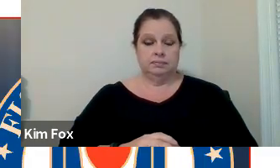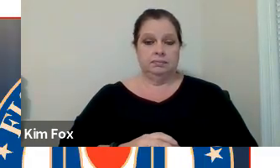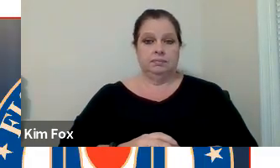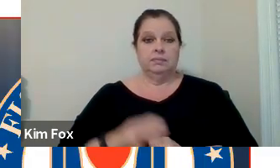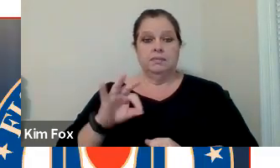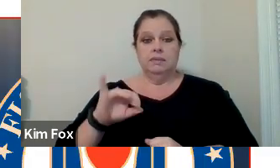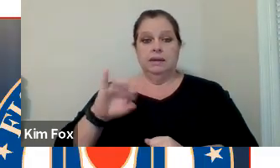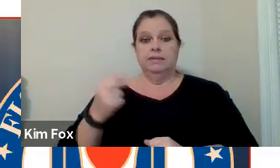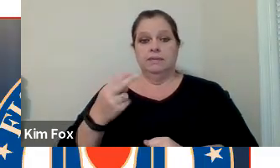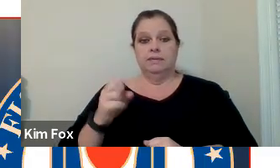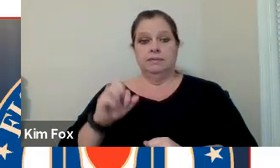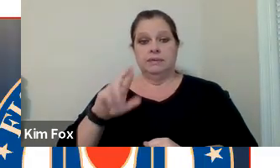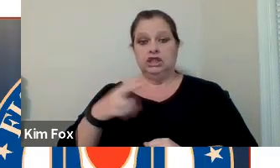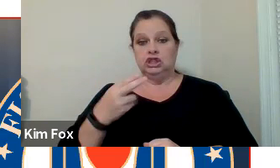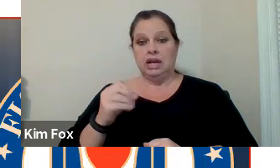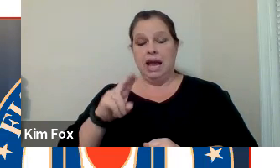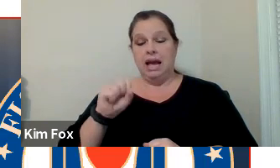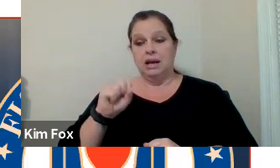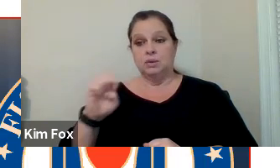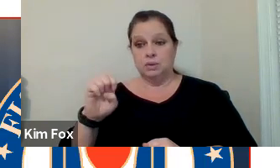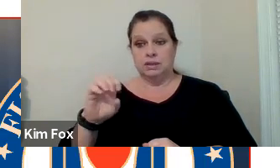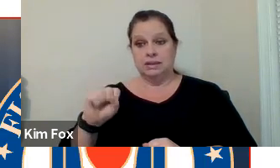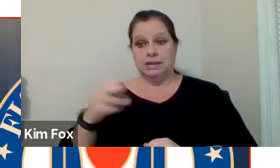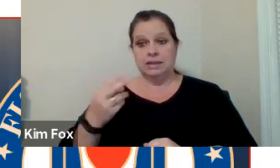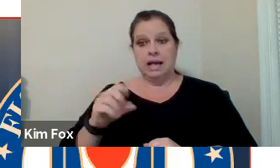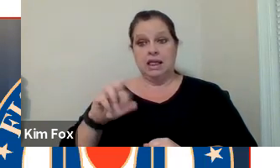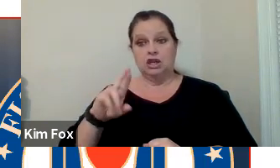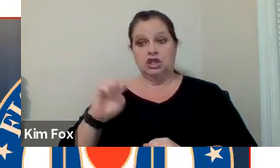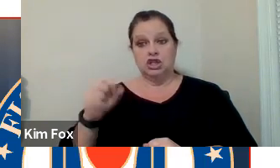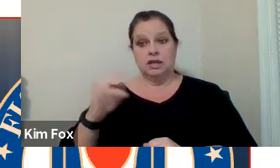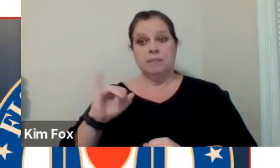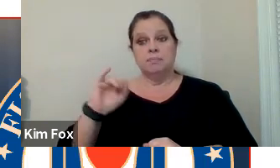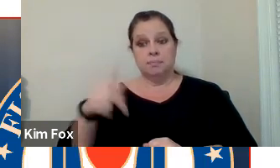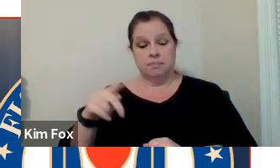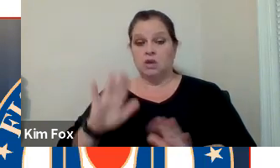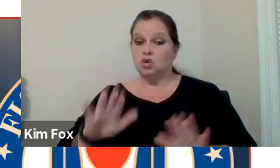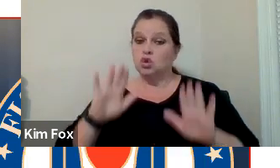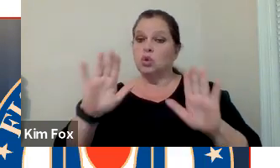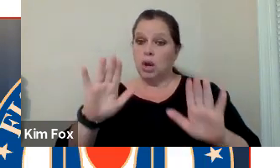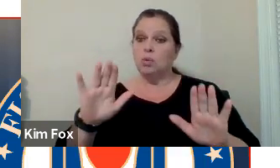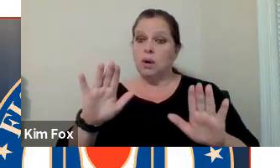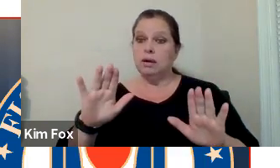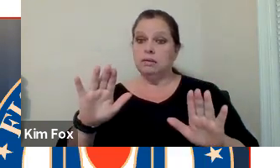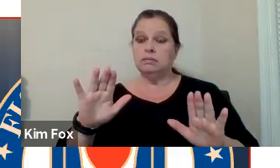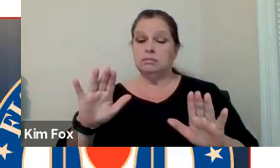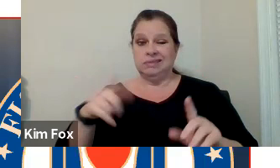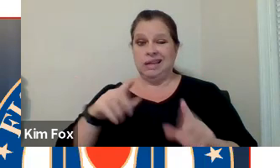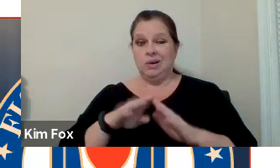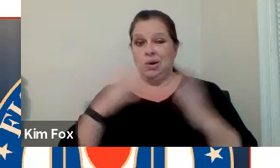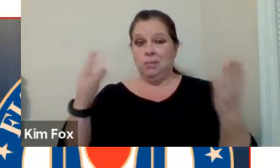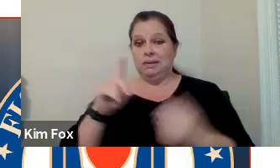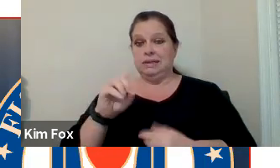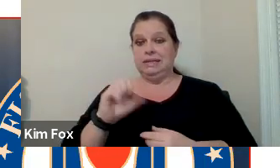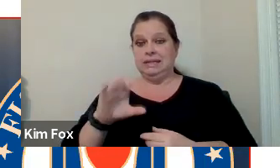The Fisher House Scholarship, I would apply for that. That's a great one. That opens up here December